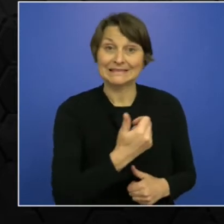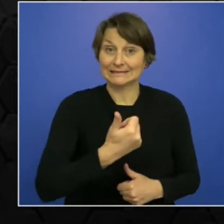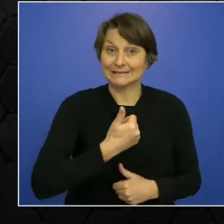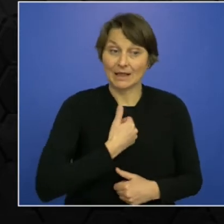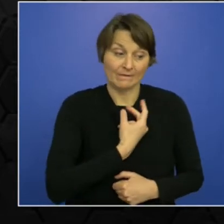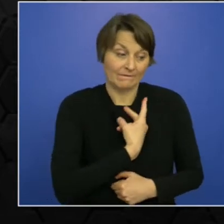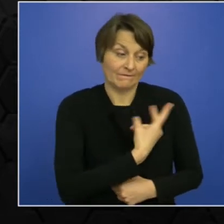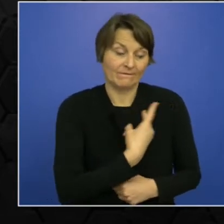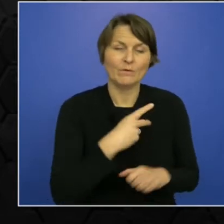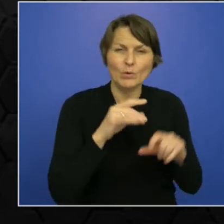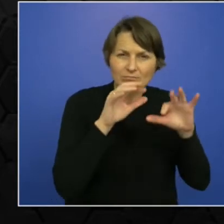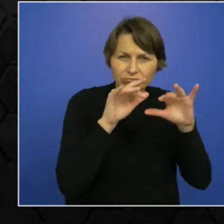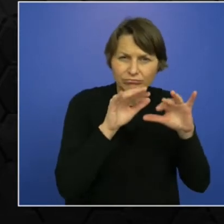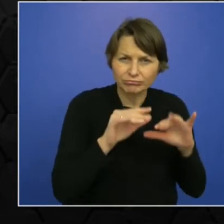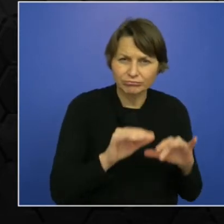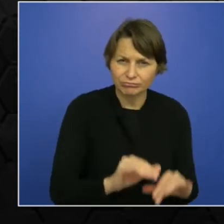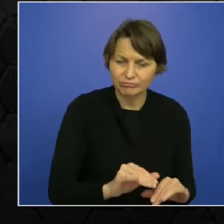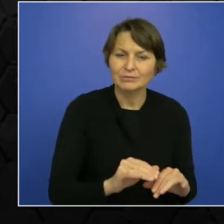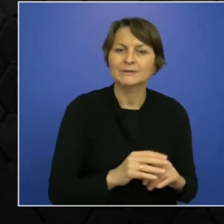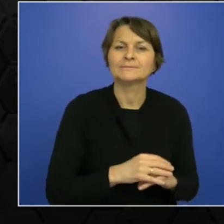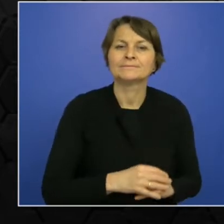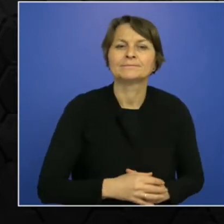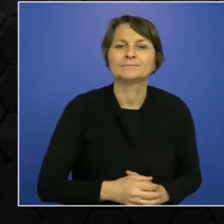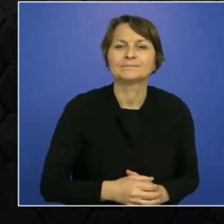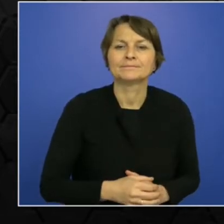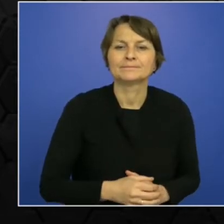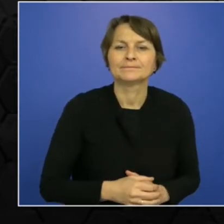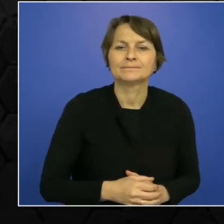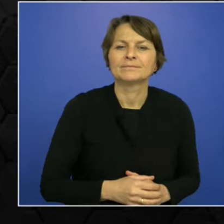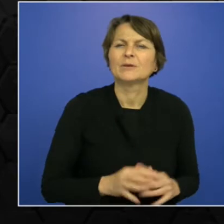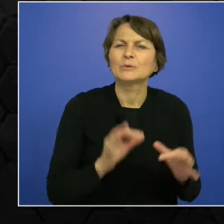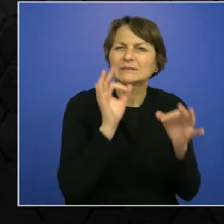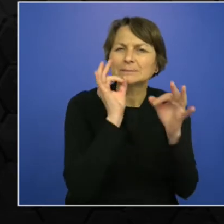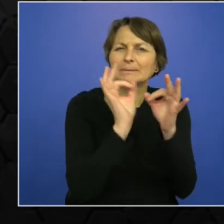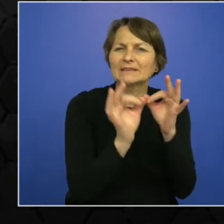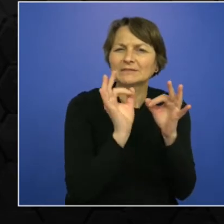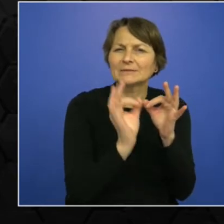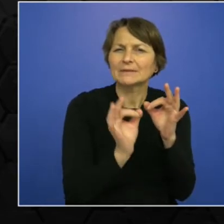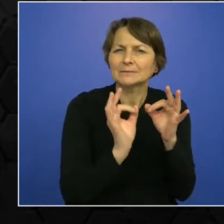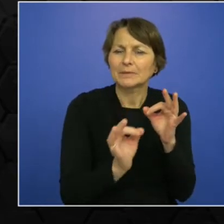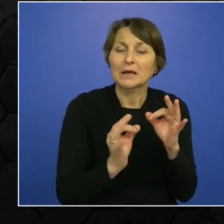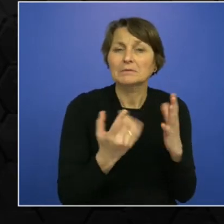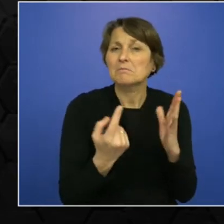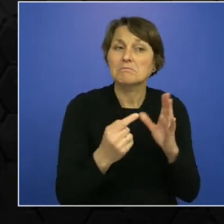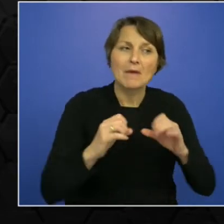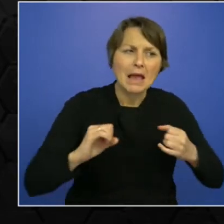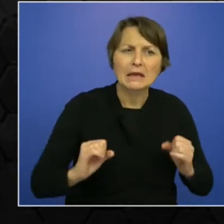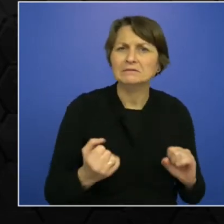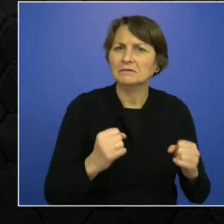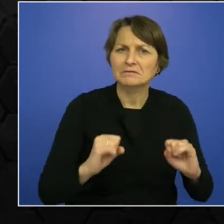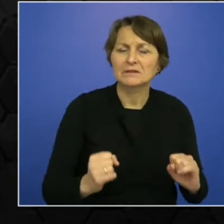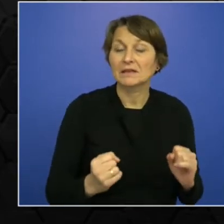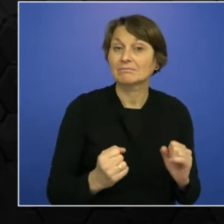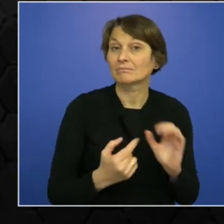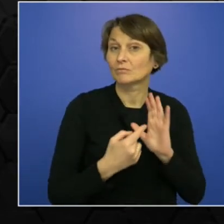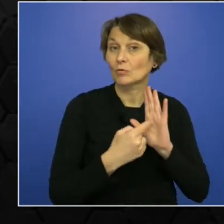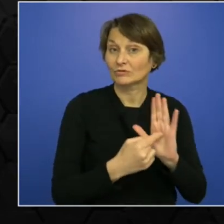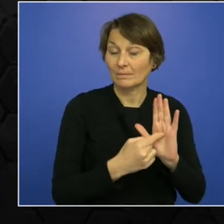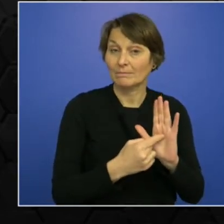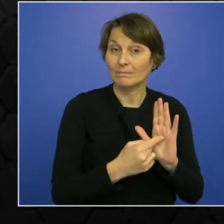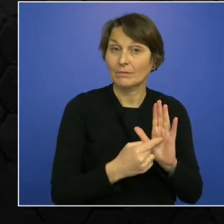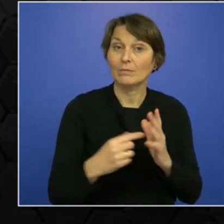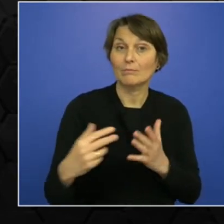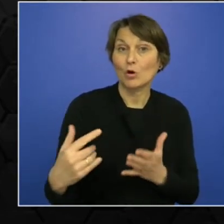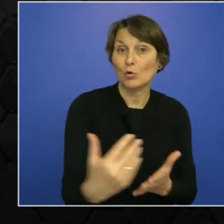do is you open the program, you specify the activity you want to do. For example, we were collecting data for 4